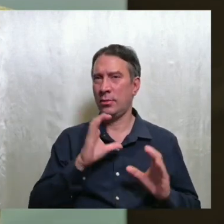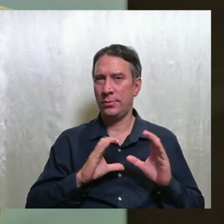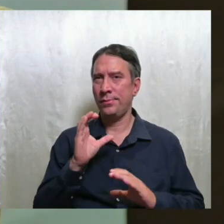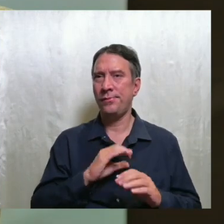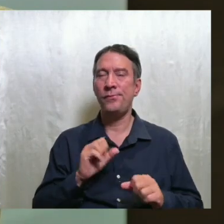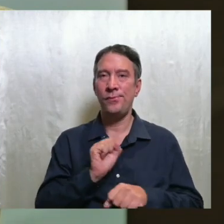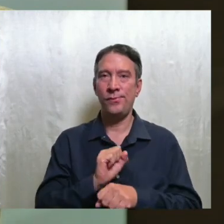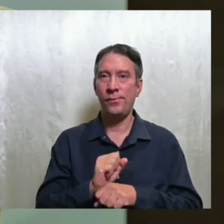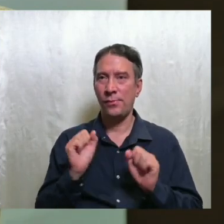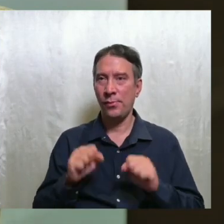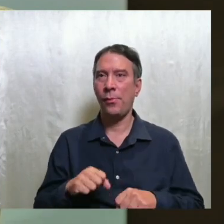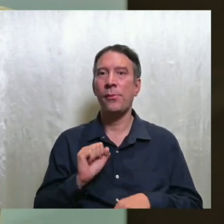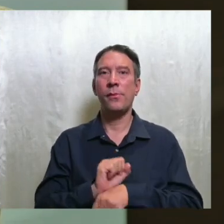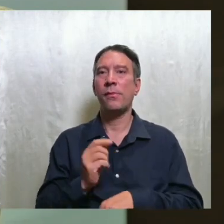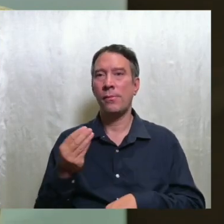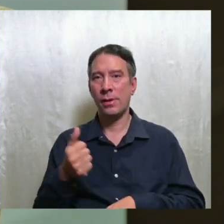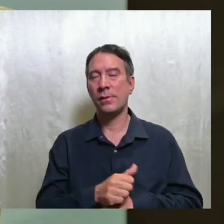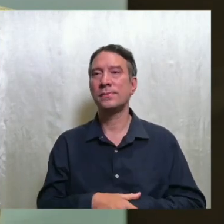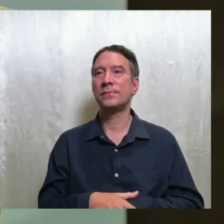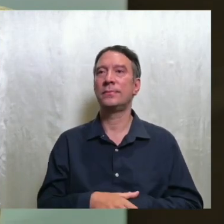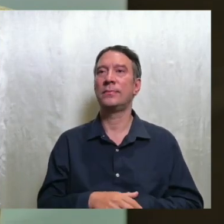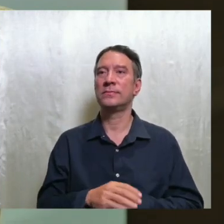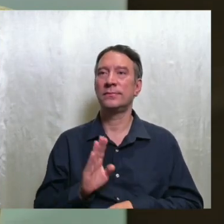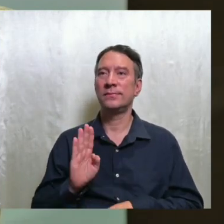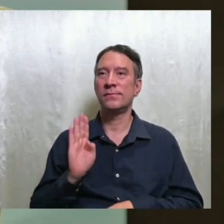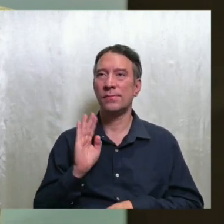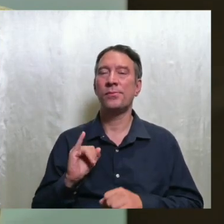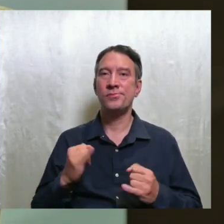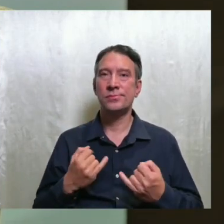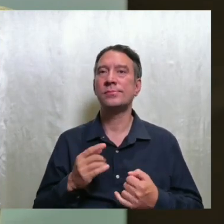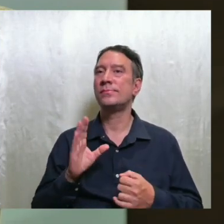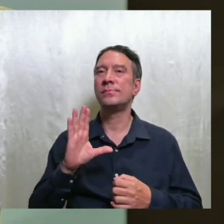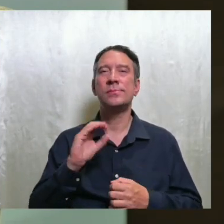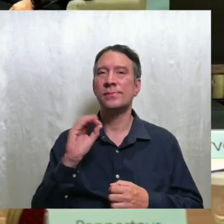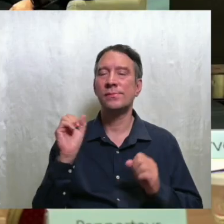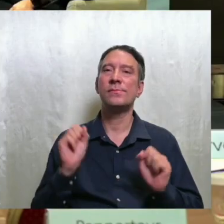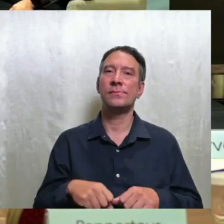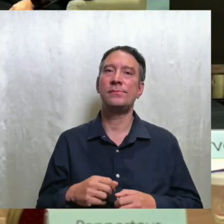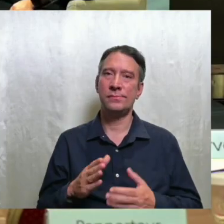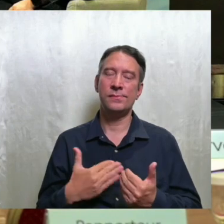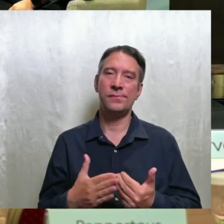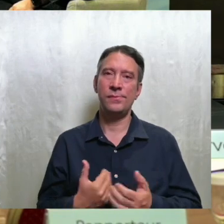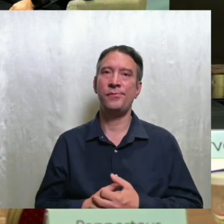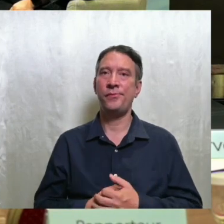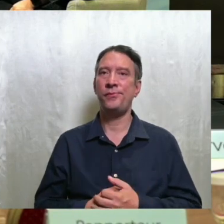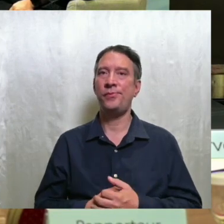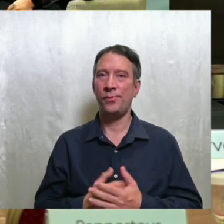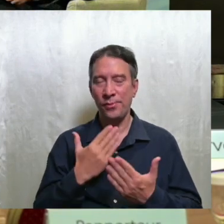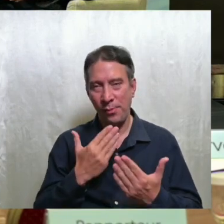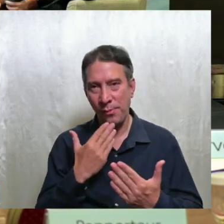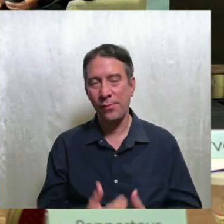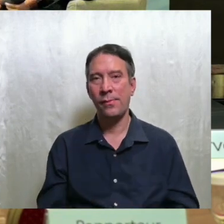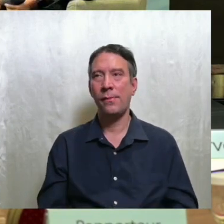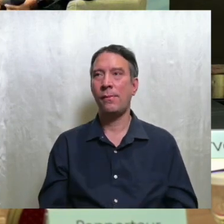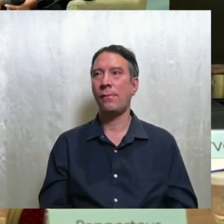right? I like how you mentioned the different levels of that, from ministries of education to donors to